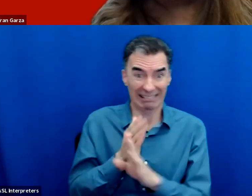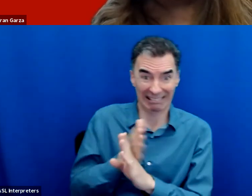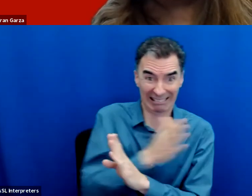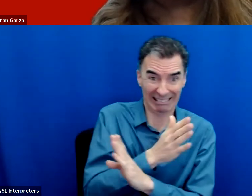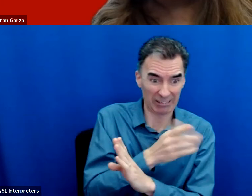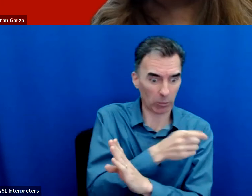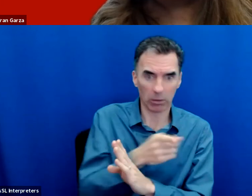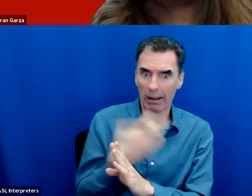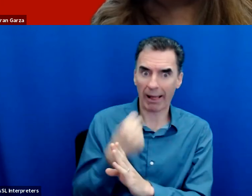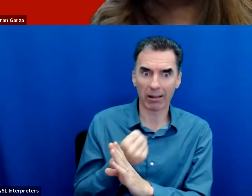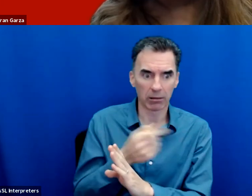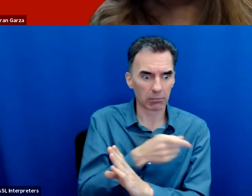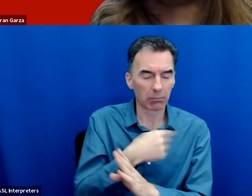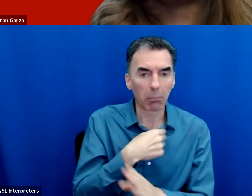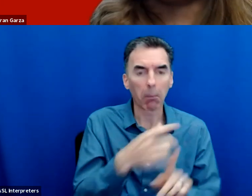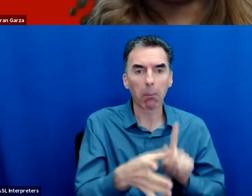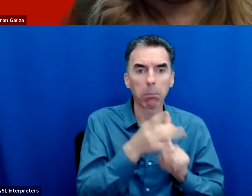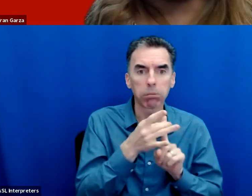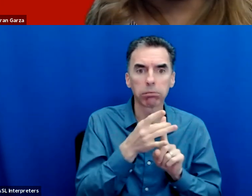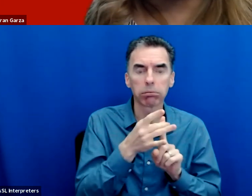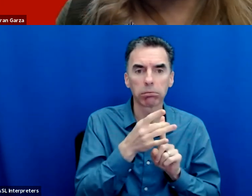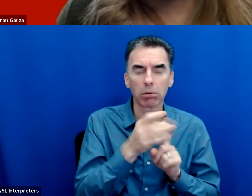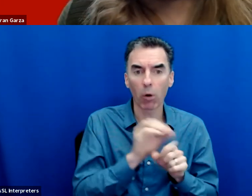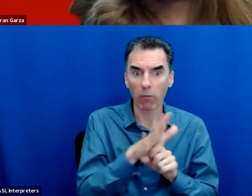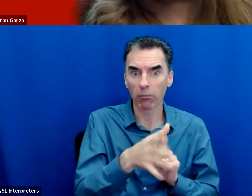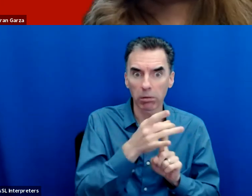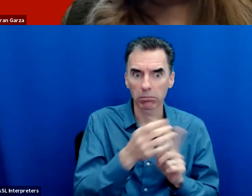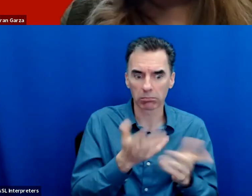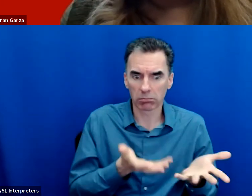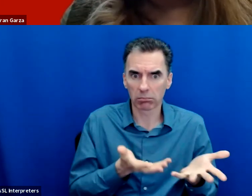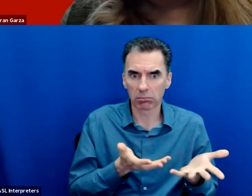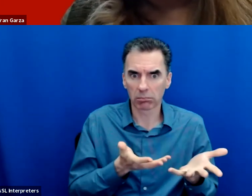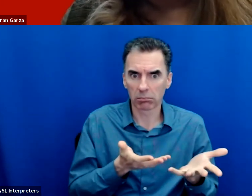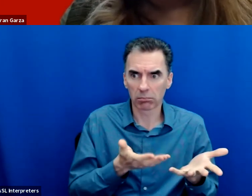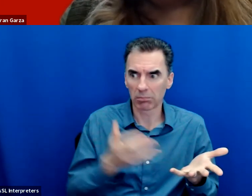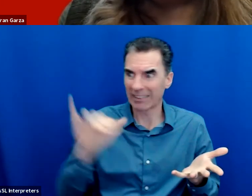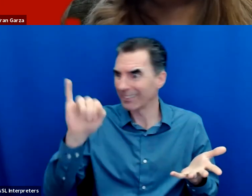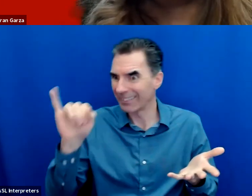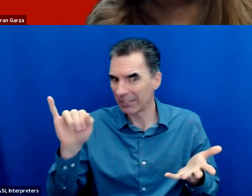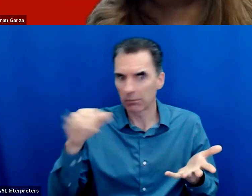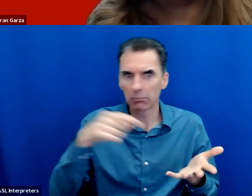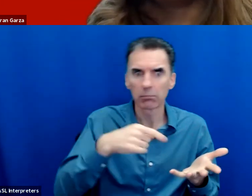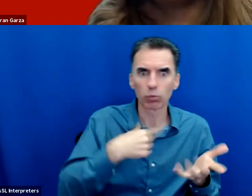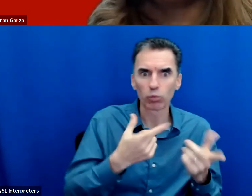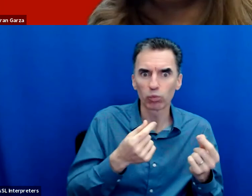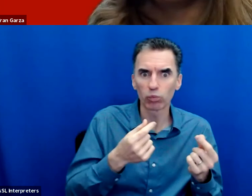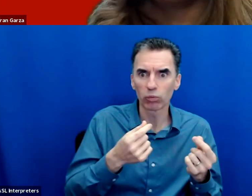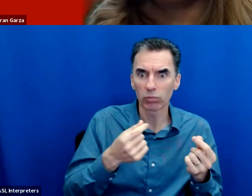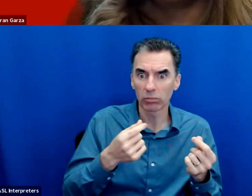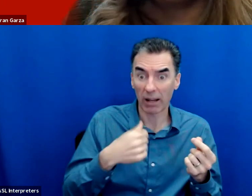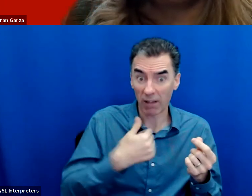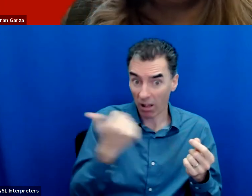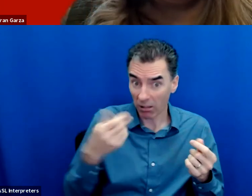don't have health insurance yet. Does the district have anything that we could use to help cover those costs? There are some